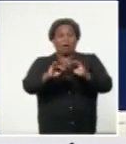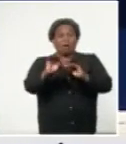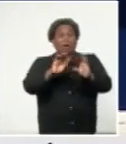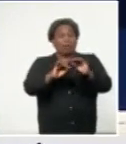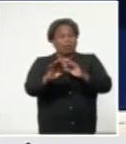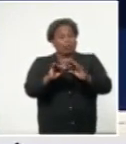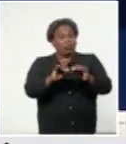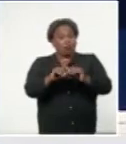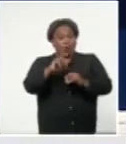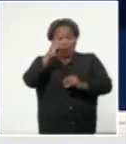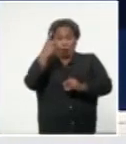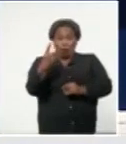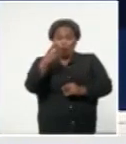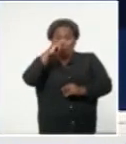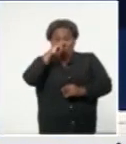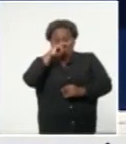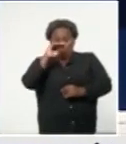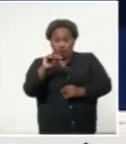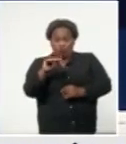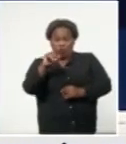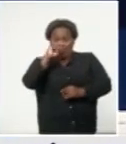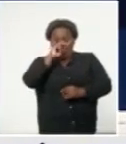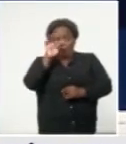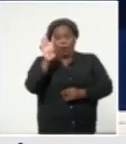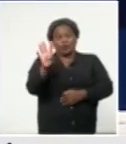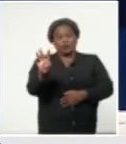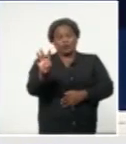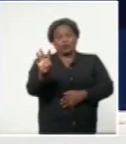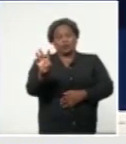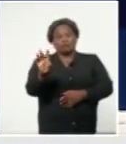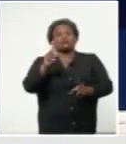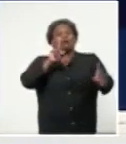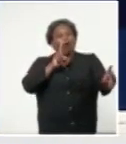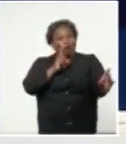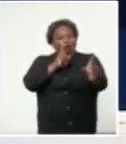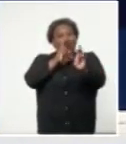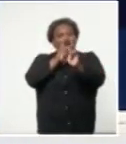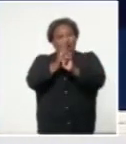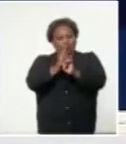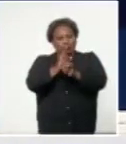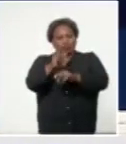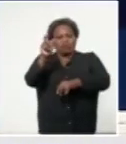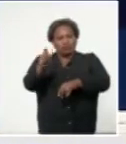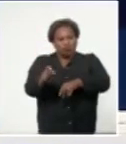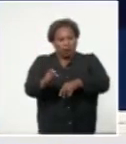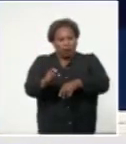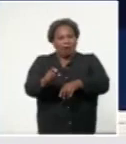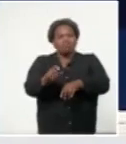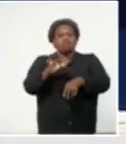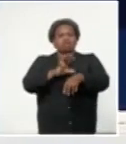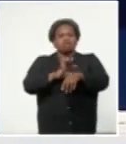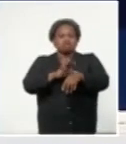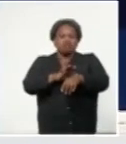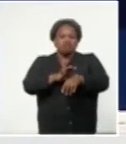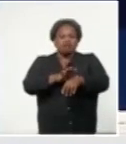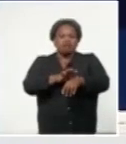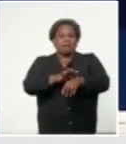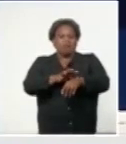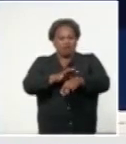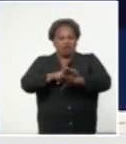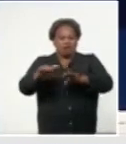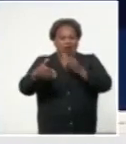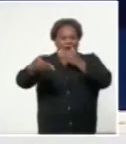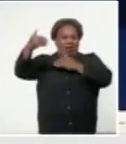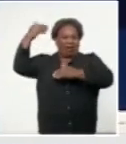a 4-year-old boy who is a confirmed case contact, asymptomatic at the moment of the